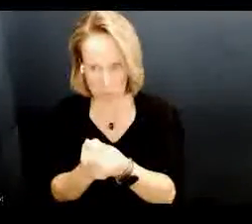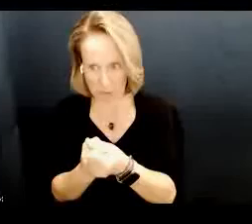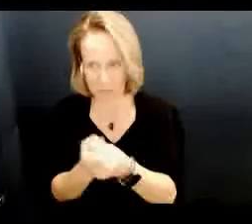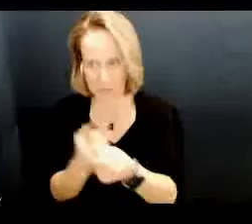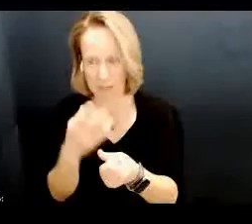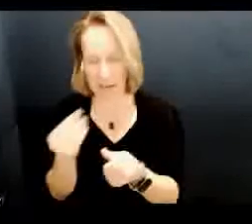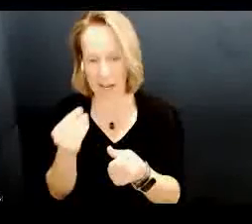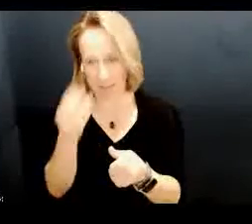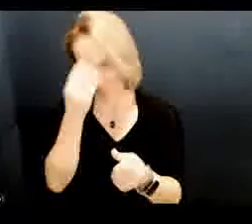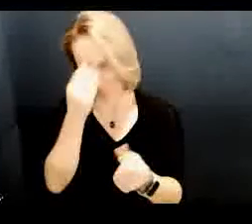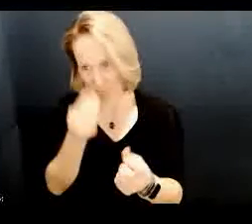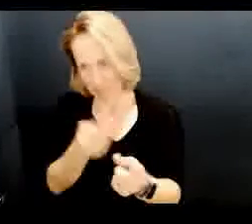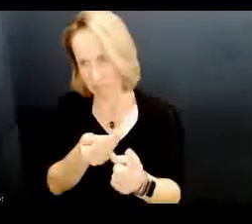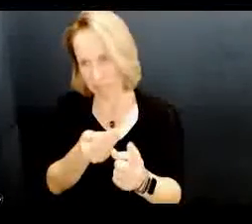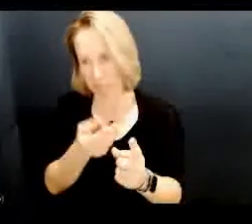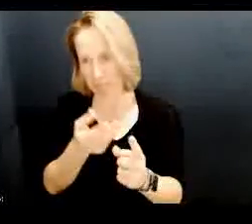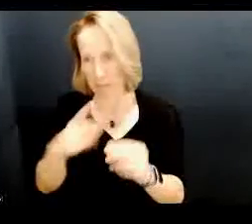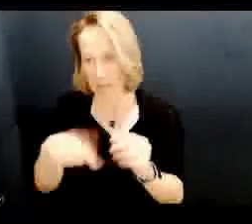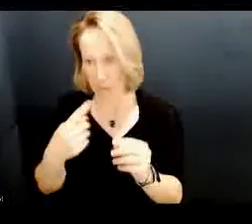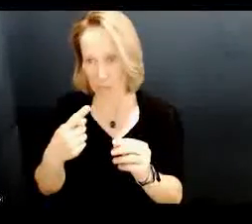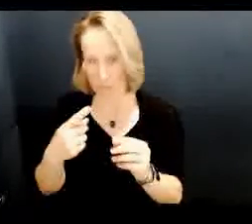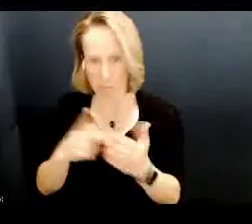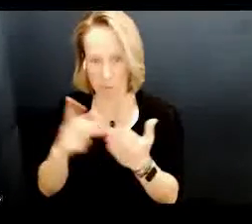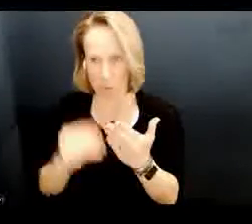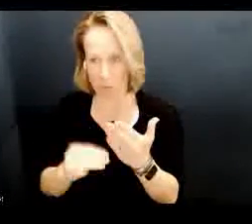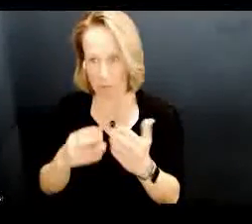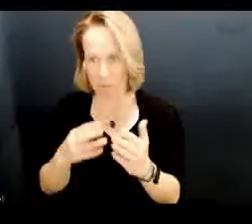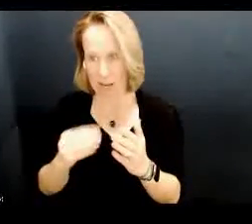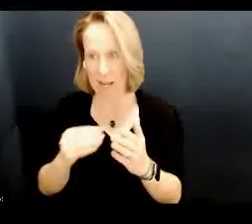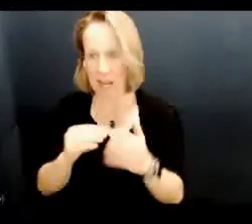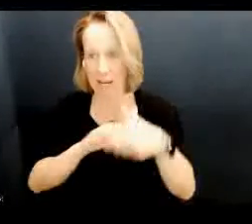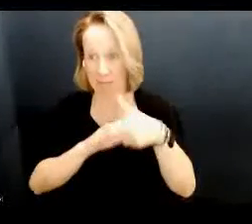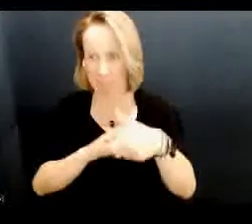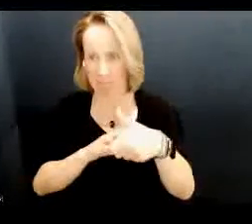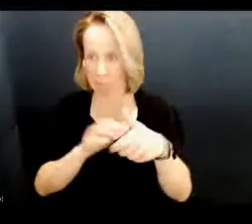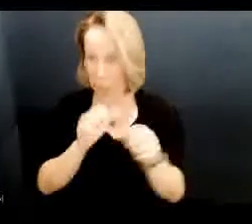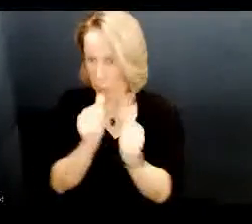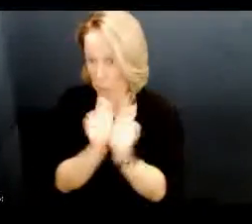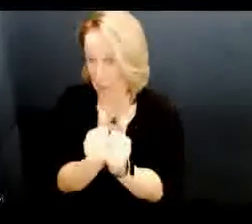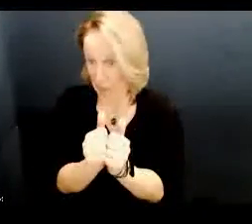program, and the victim and the advocate work together to contact law enforcement.